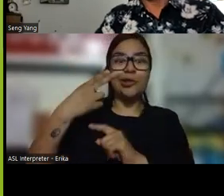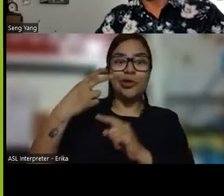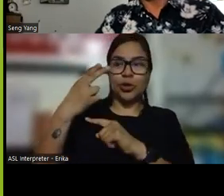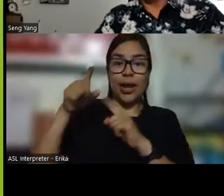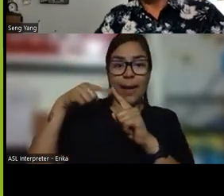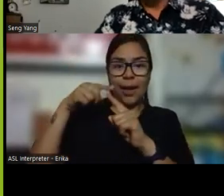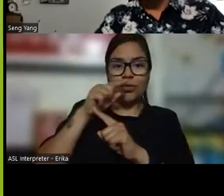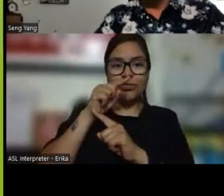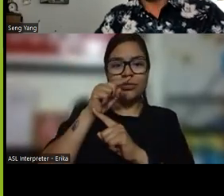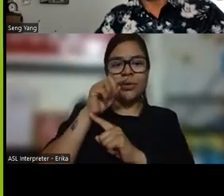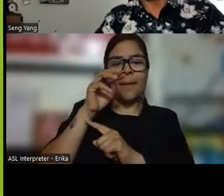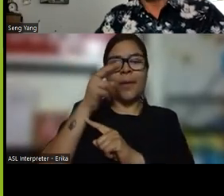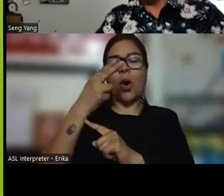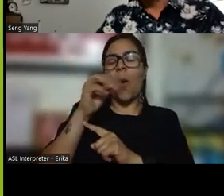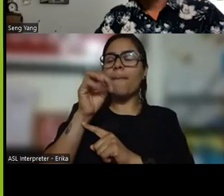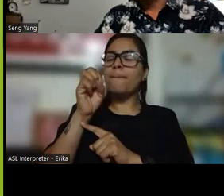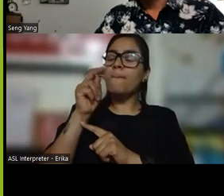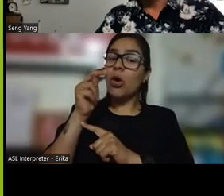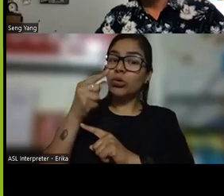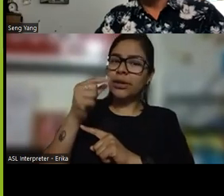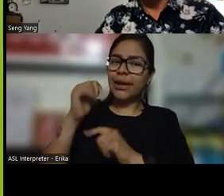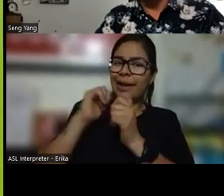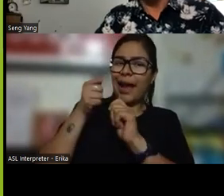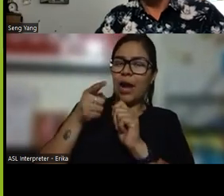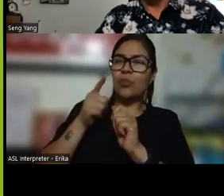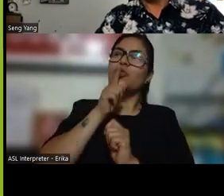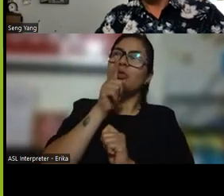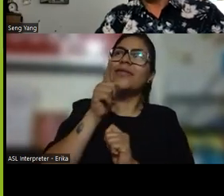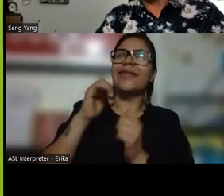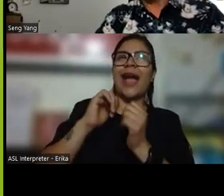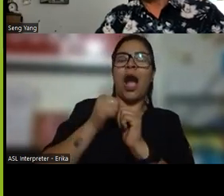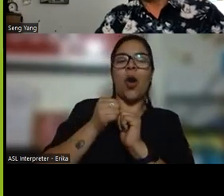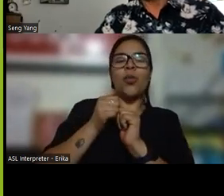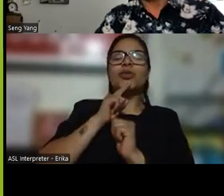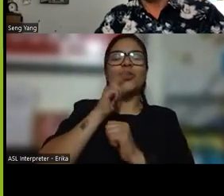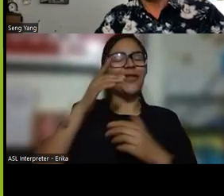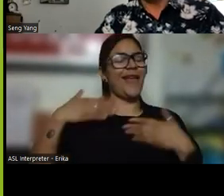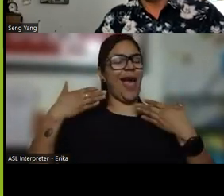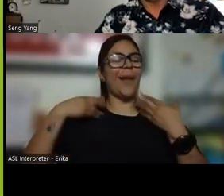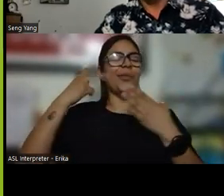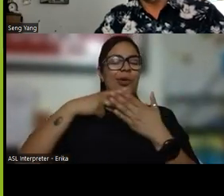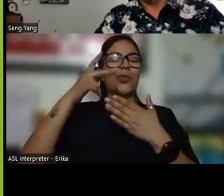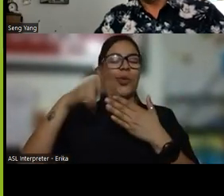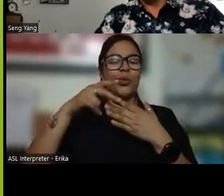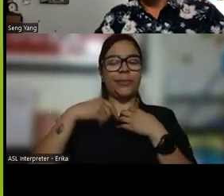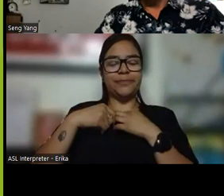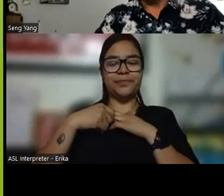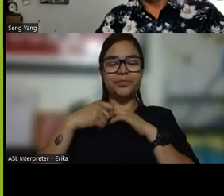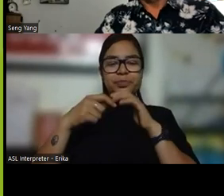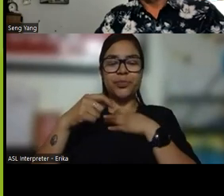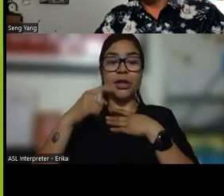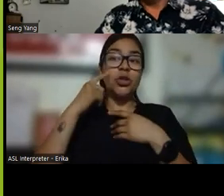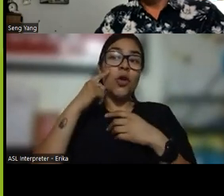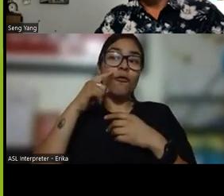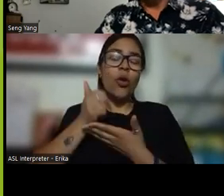Zhongxia is literally translated as a happy program. This program is mainly targeted for the Hmong elder